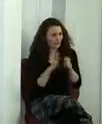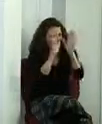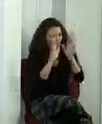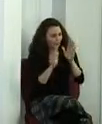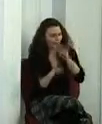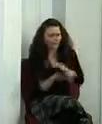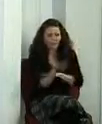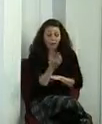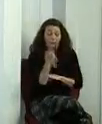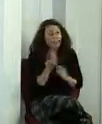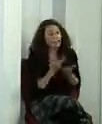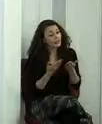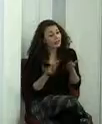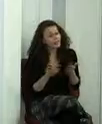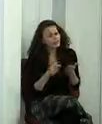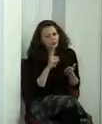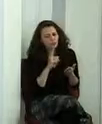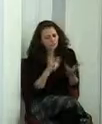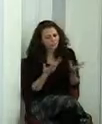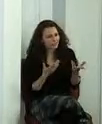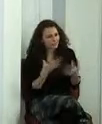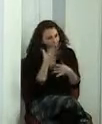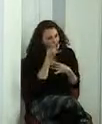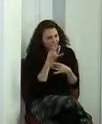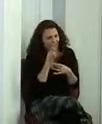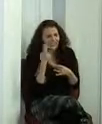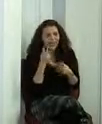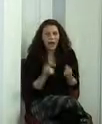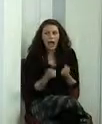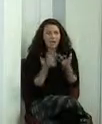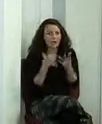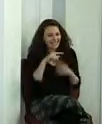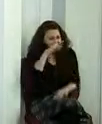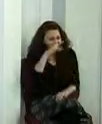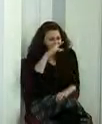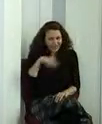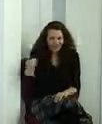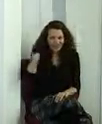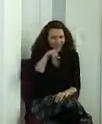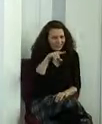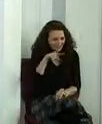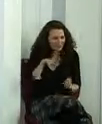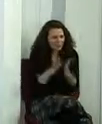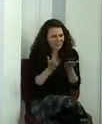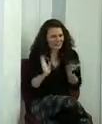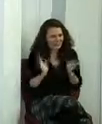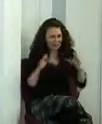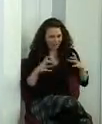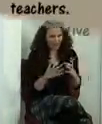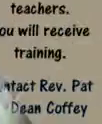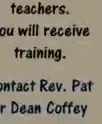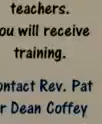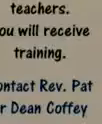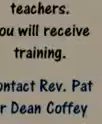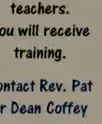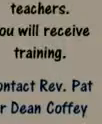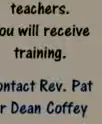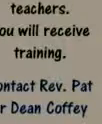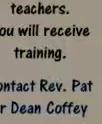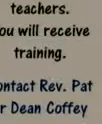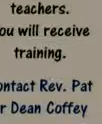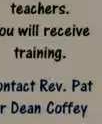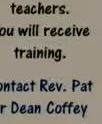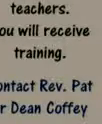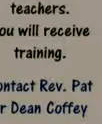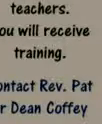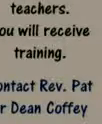But, you know, one of the things that really heartens me is to see how many children there are present in our congregation. And our kids club is growing